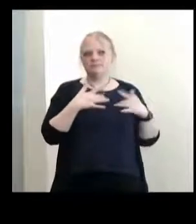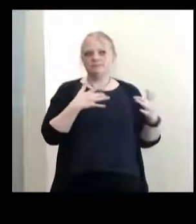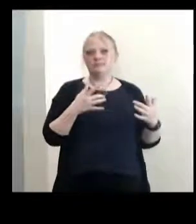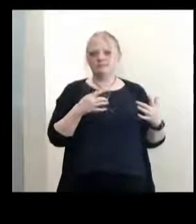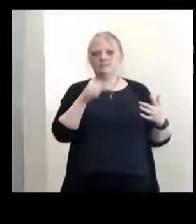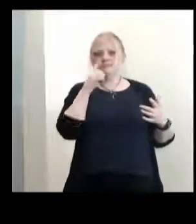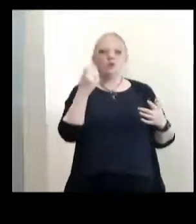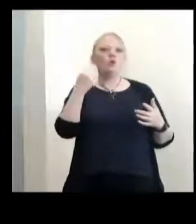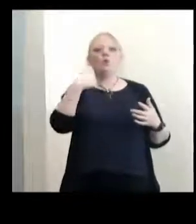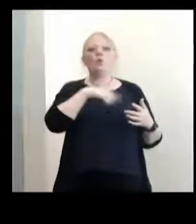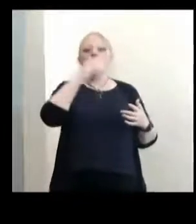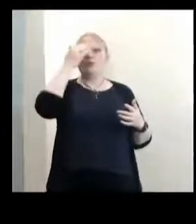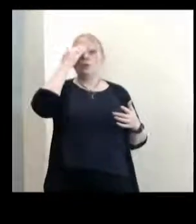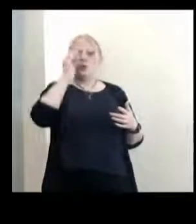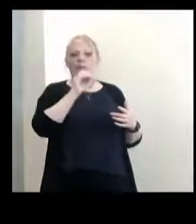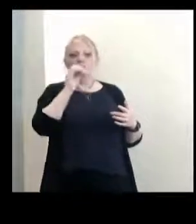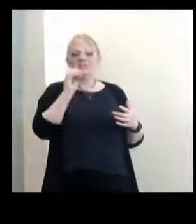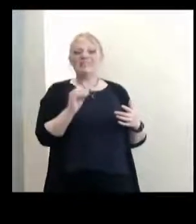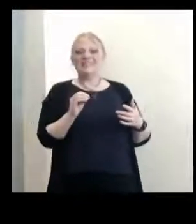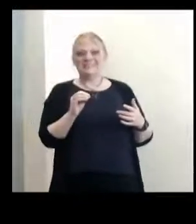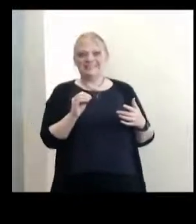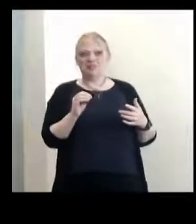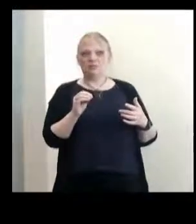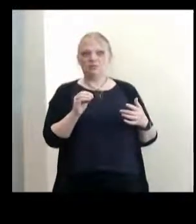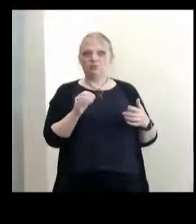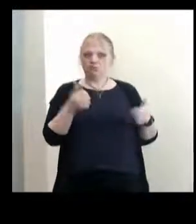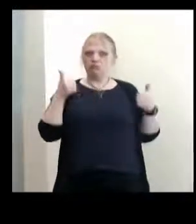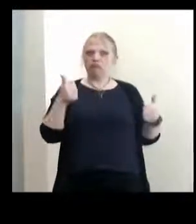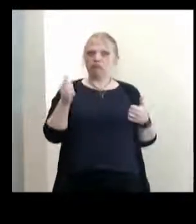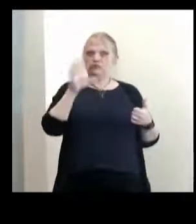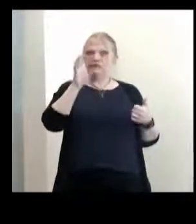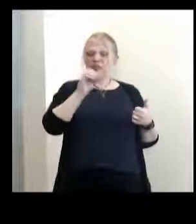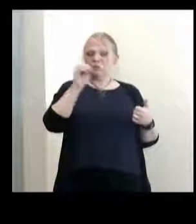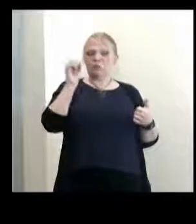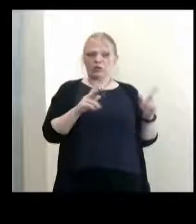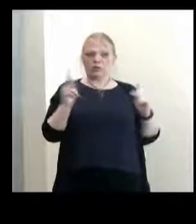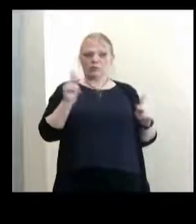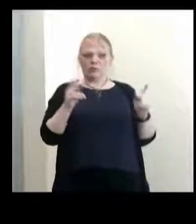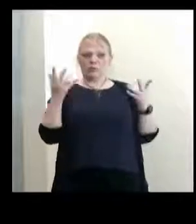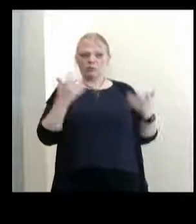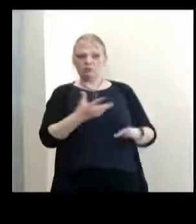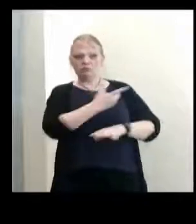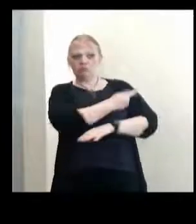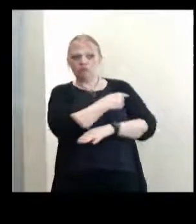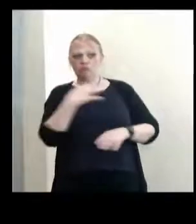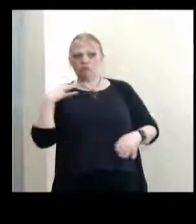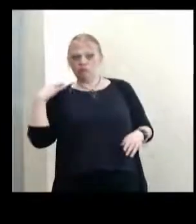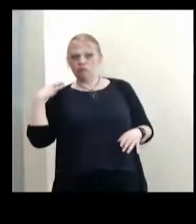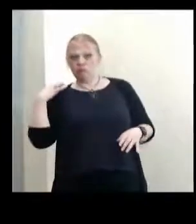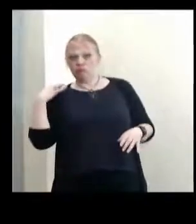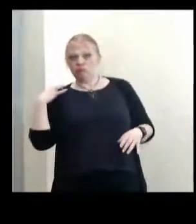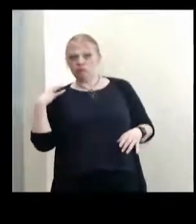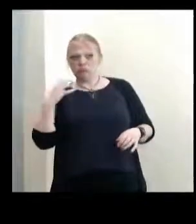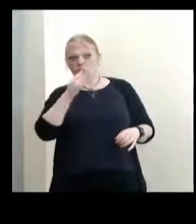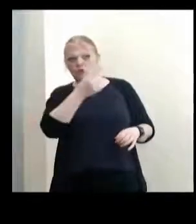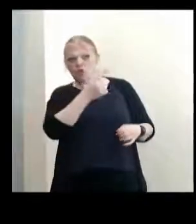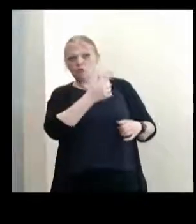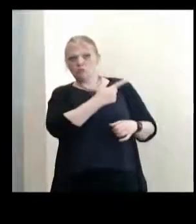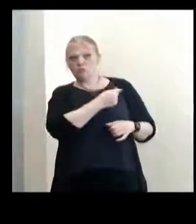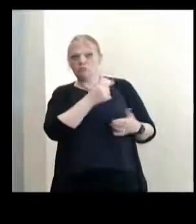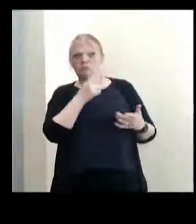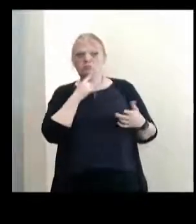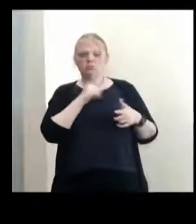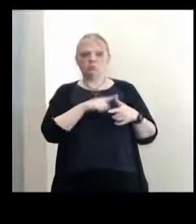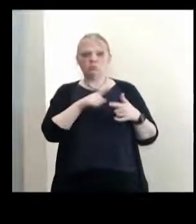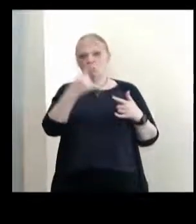the percentage is such that while it's great that about 50% of our population that's eligible has gotten one dose and 1/3 of it had the full